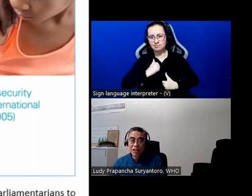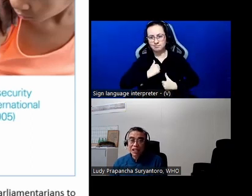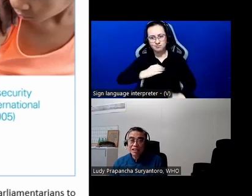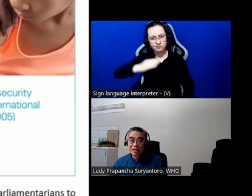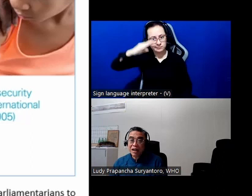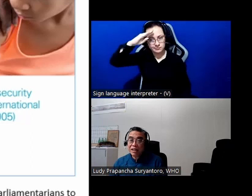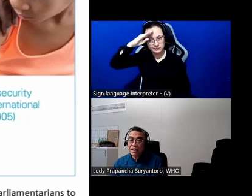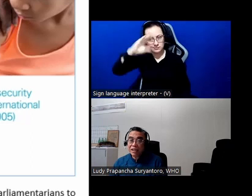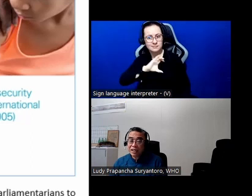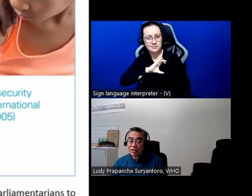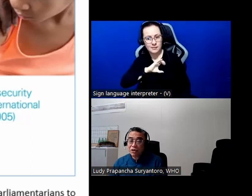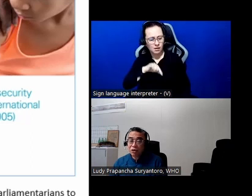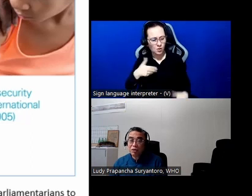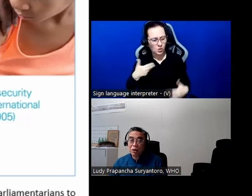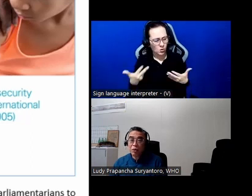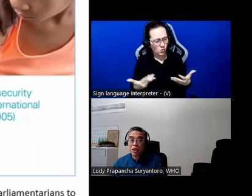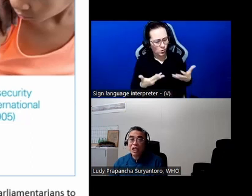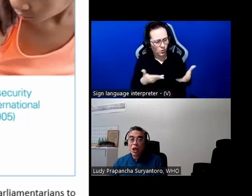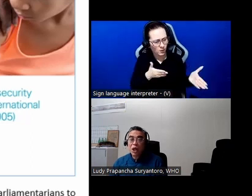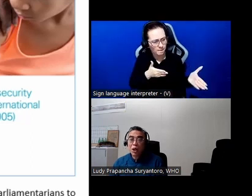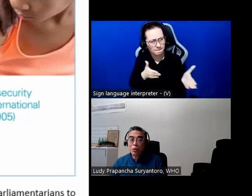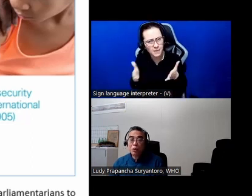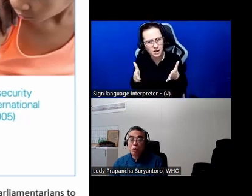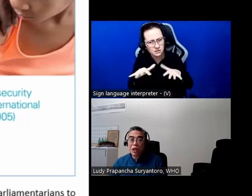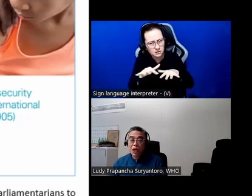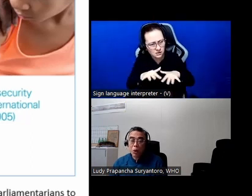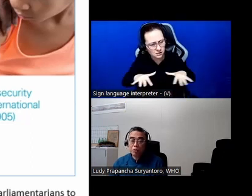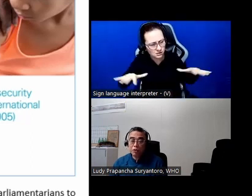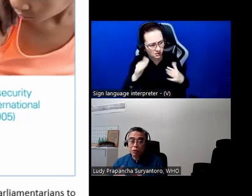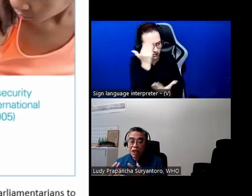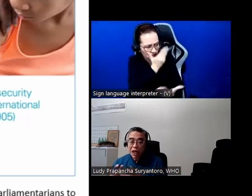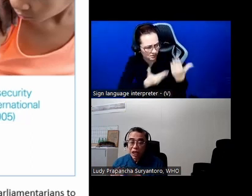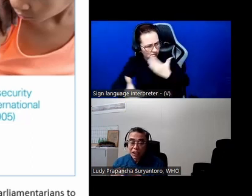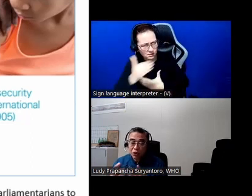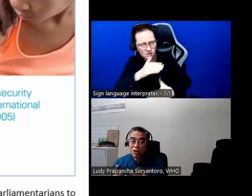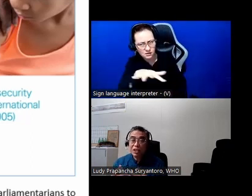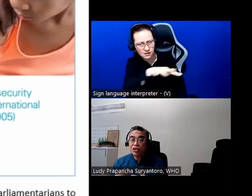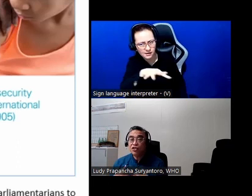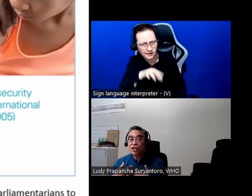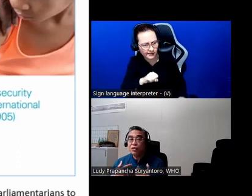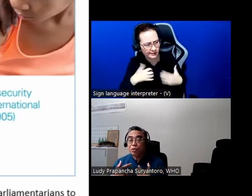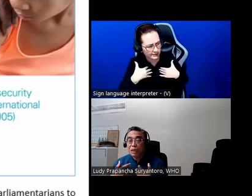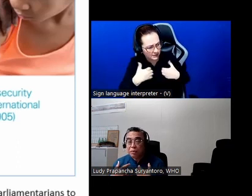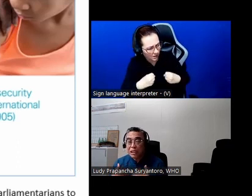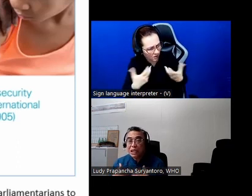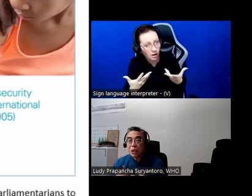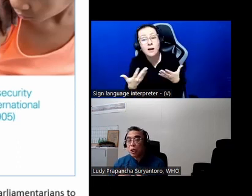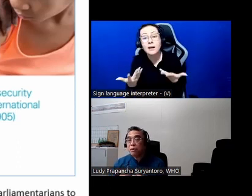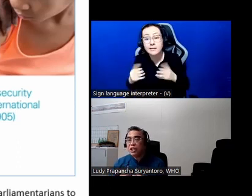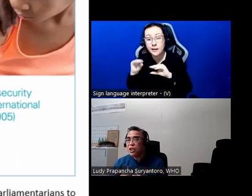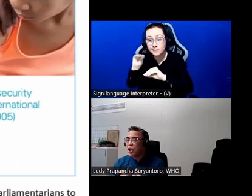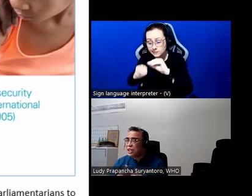this context, it is a guidance document of which we hope to, the two sectors is really